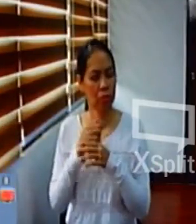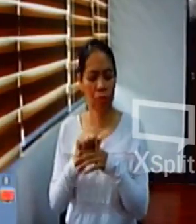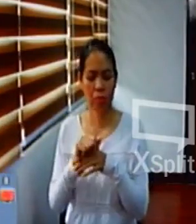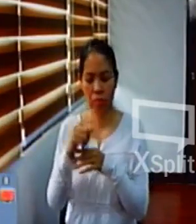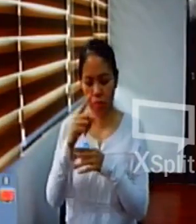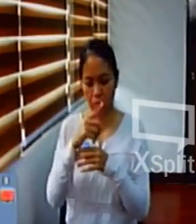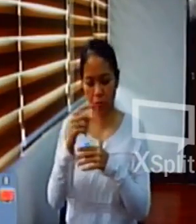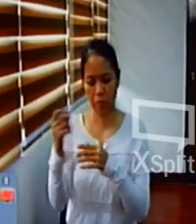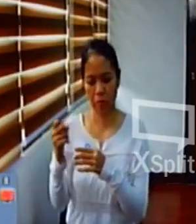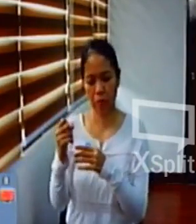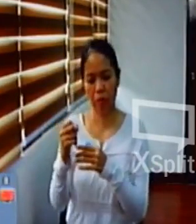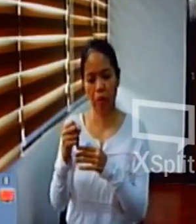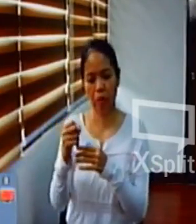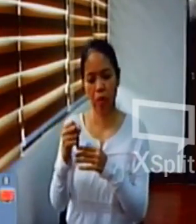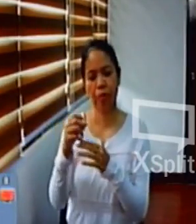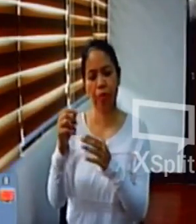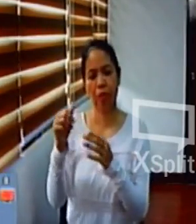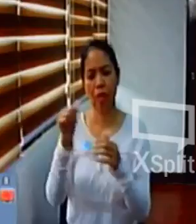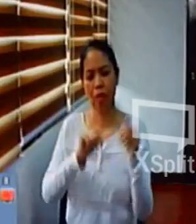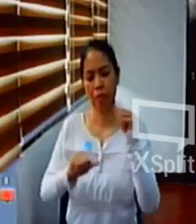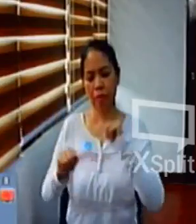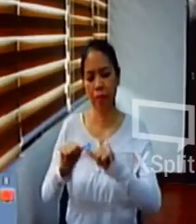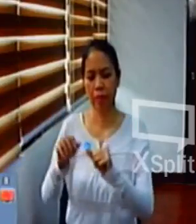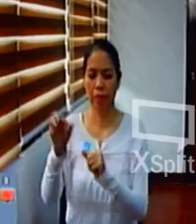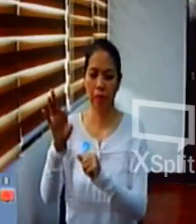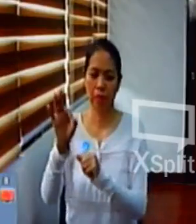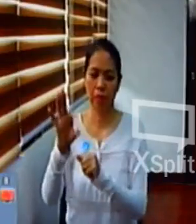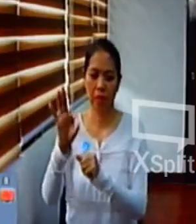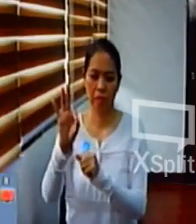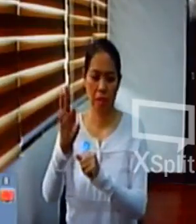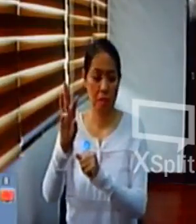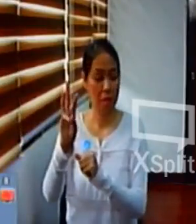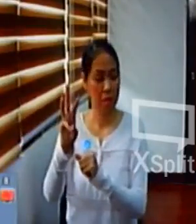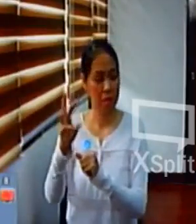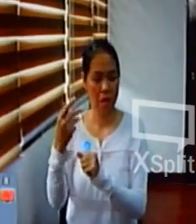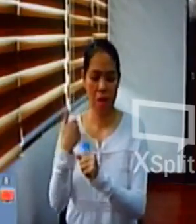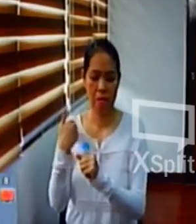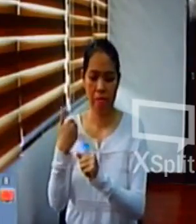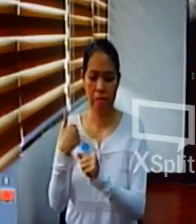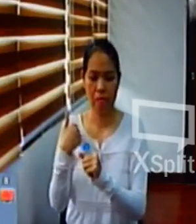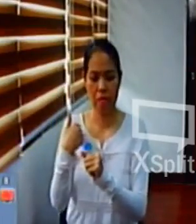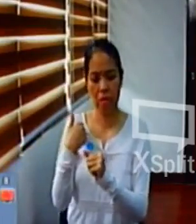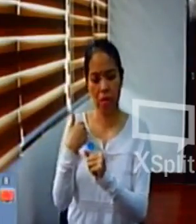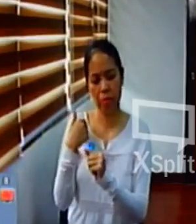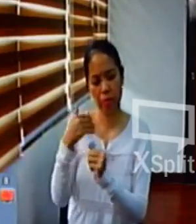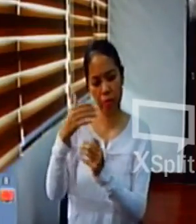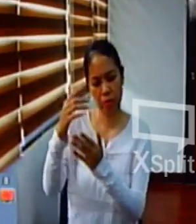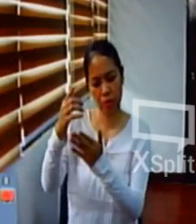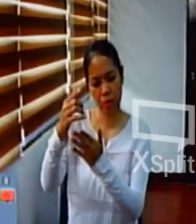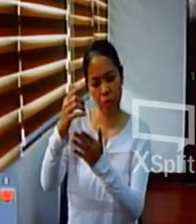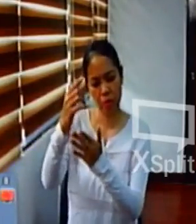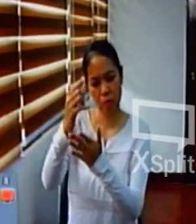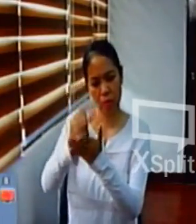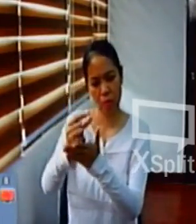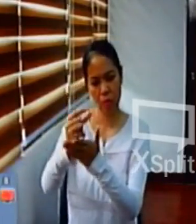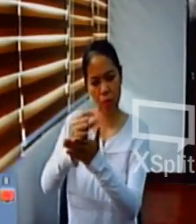in 1996, there is a section there that mentions